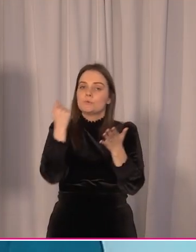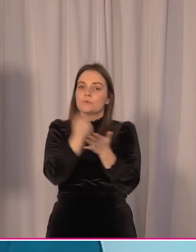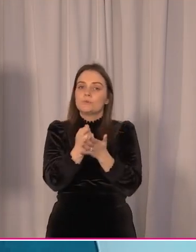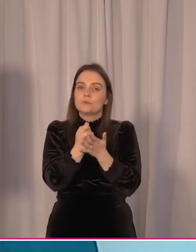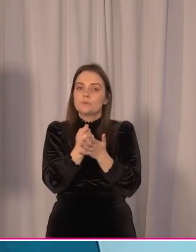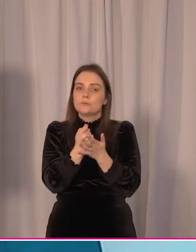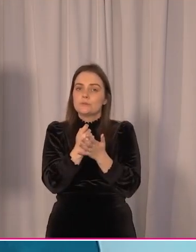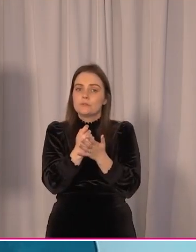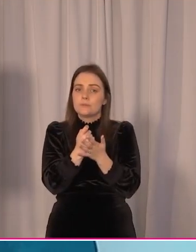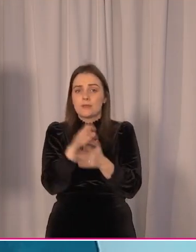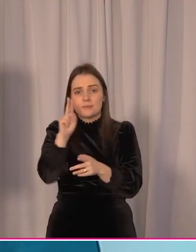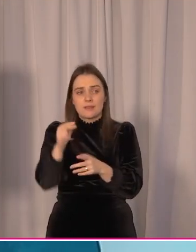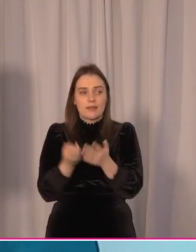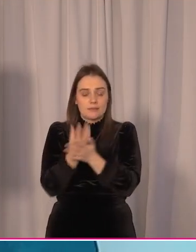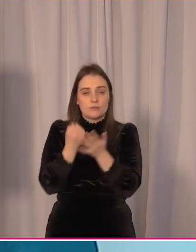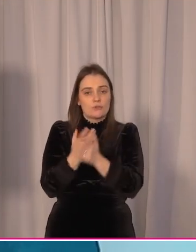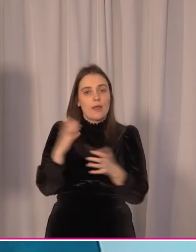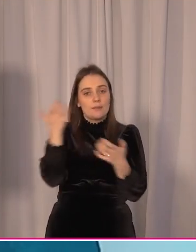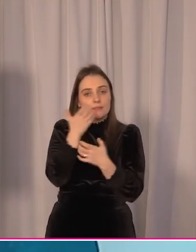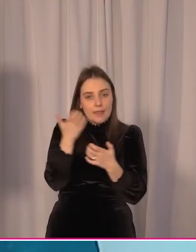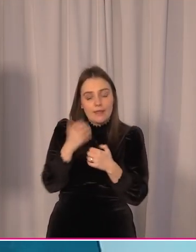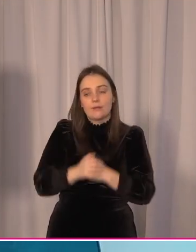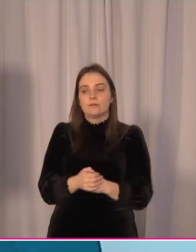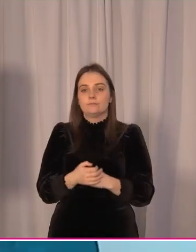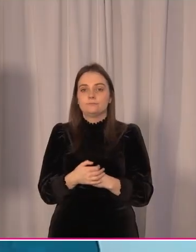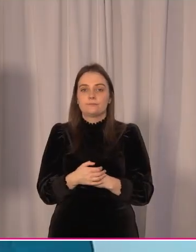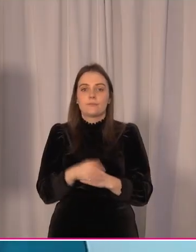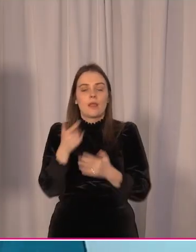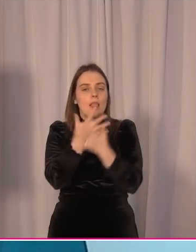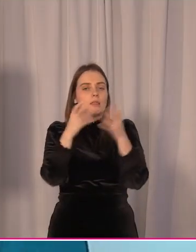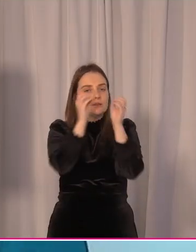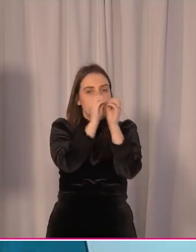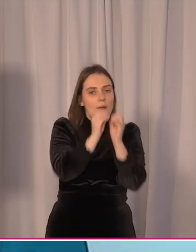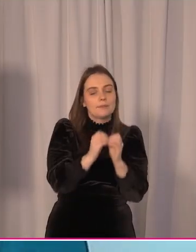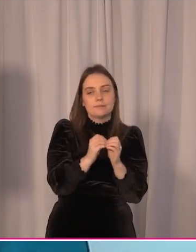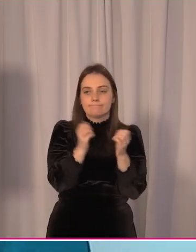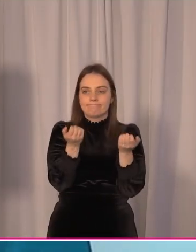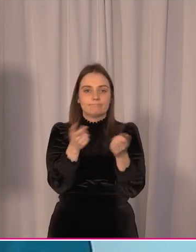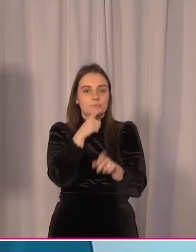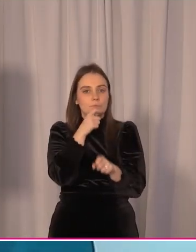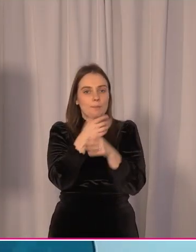violence disguised as care. There's a lot of comments about how,